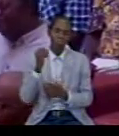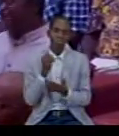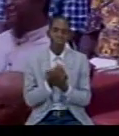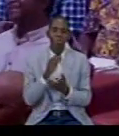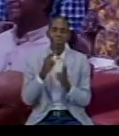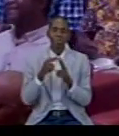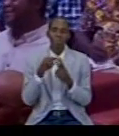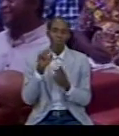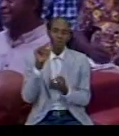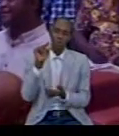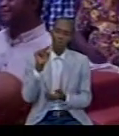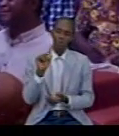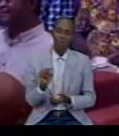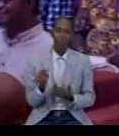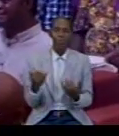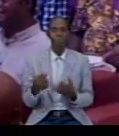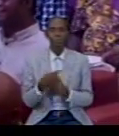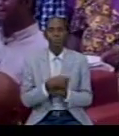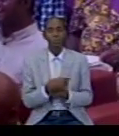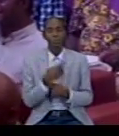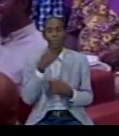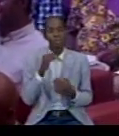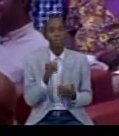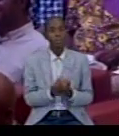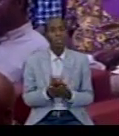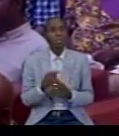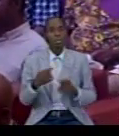then it says, I will not fear